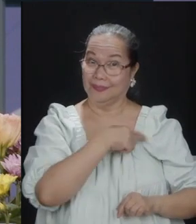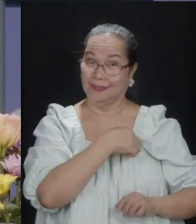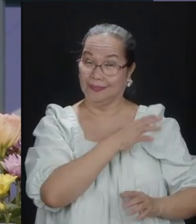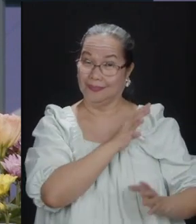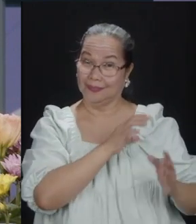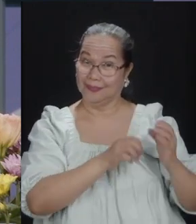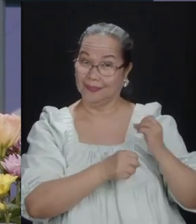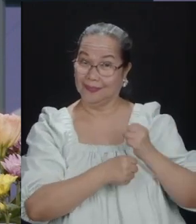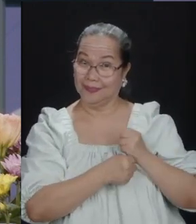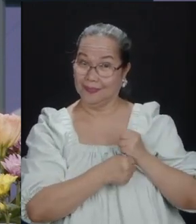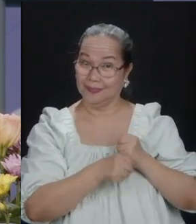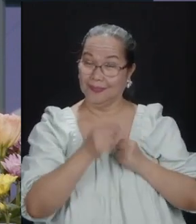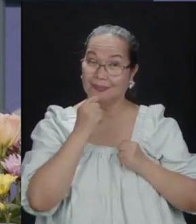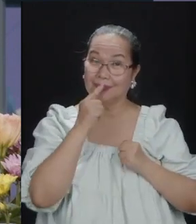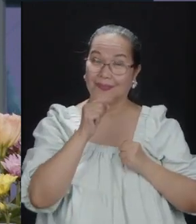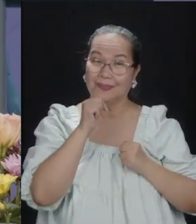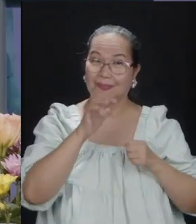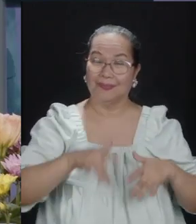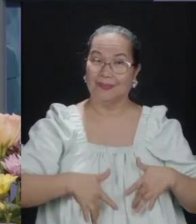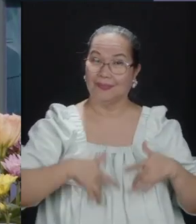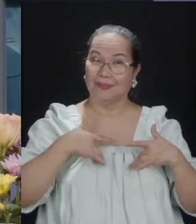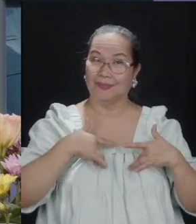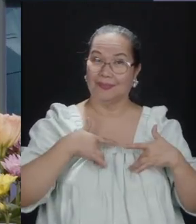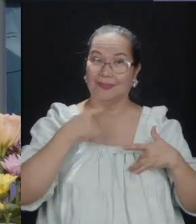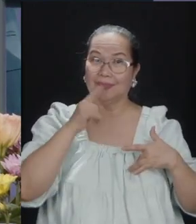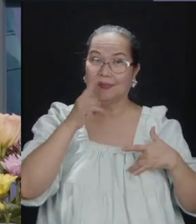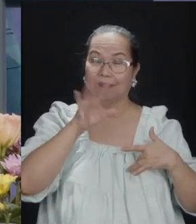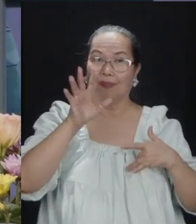that we don't exist at random.